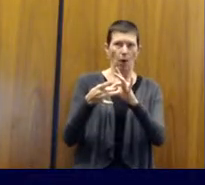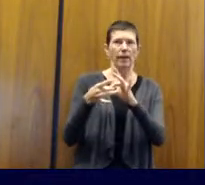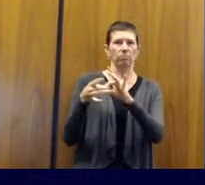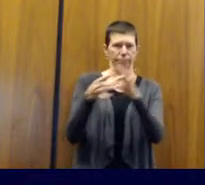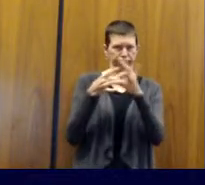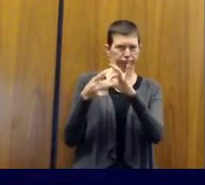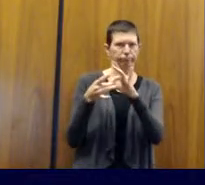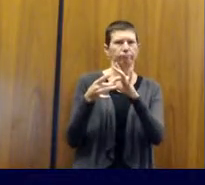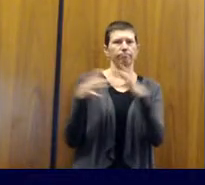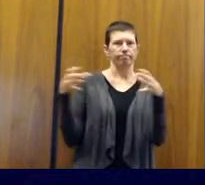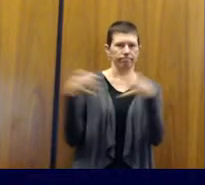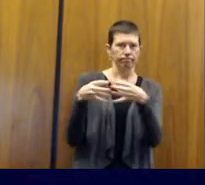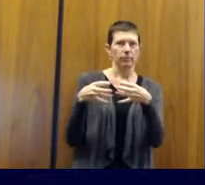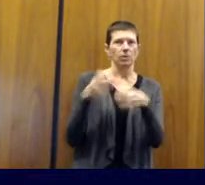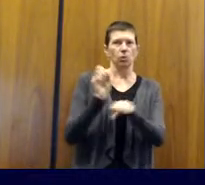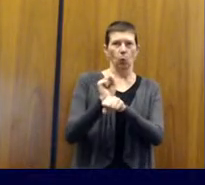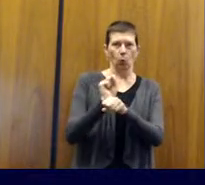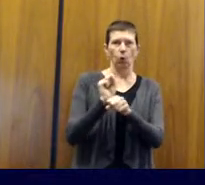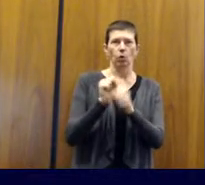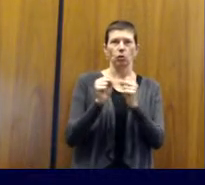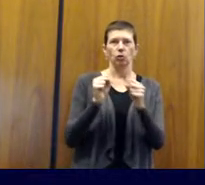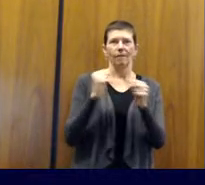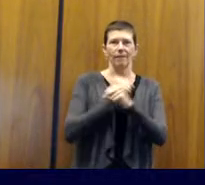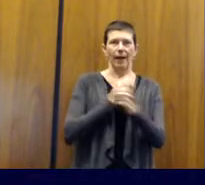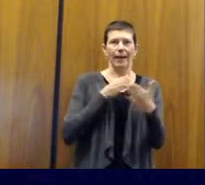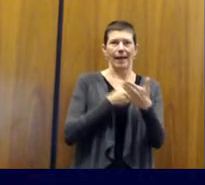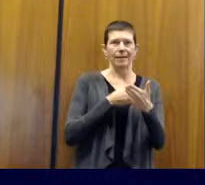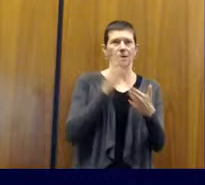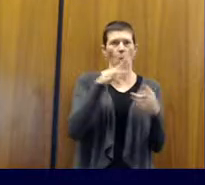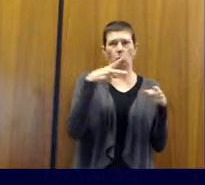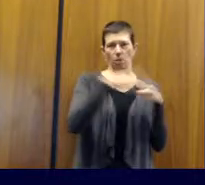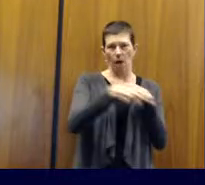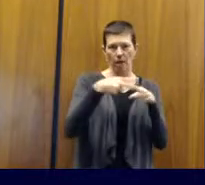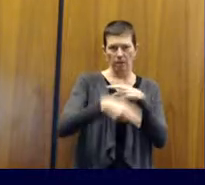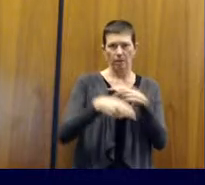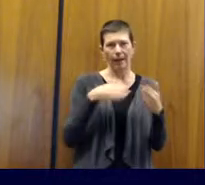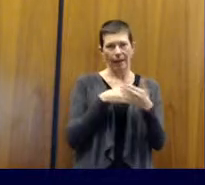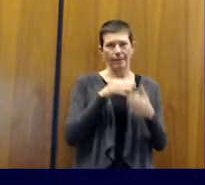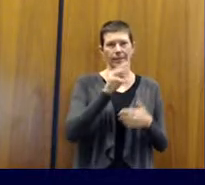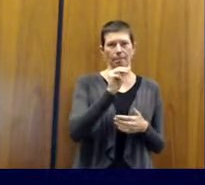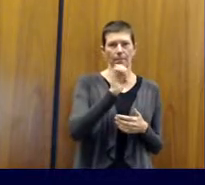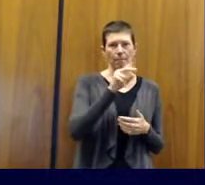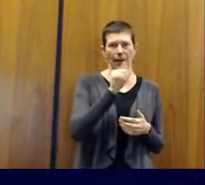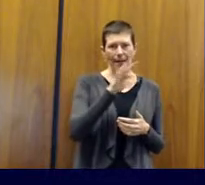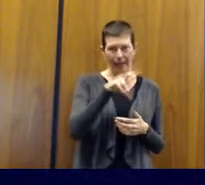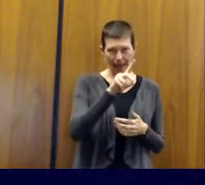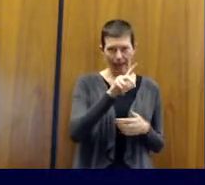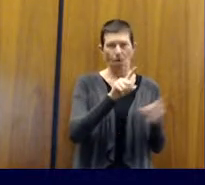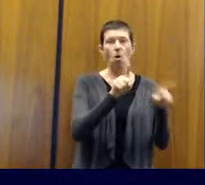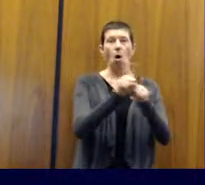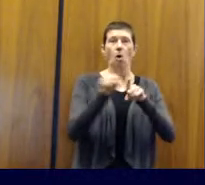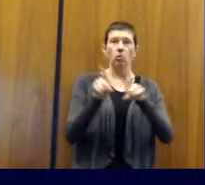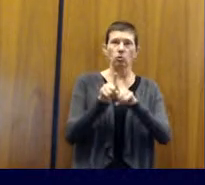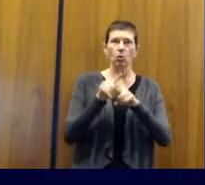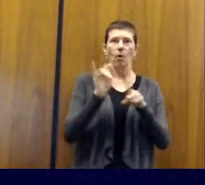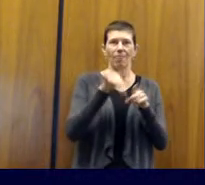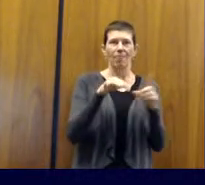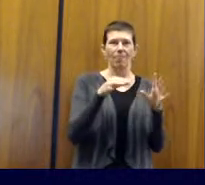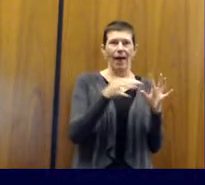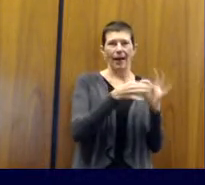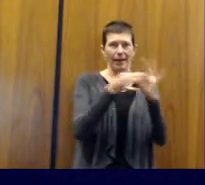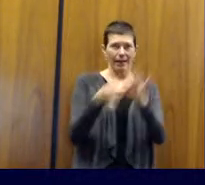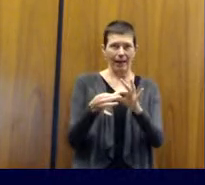to work to fight against these cuts against Medicaid and also the connectivity that has